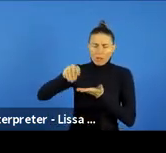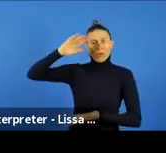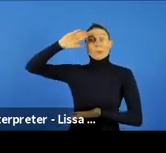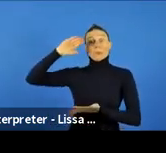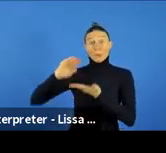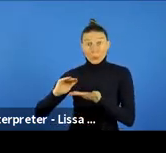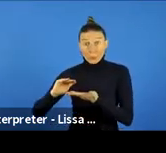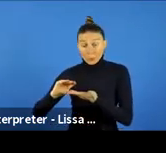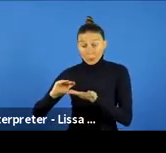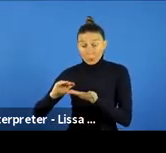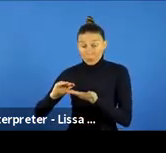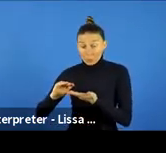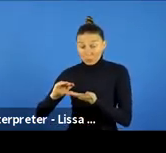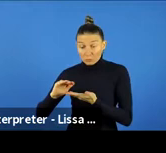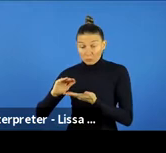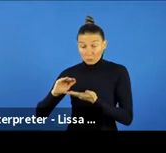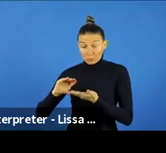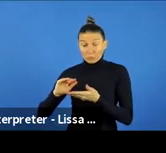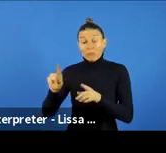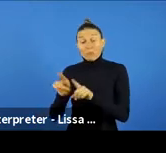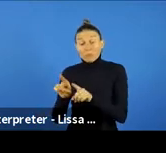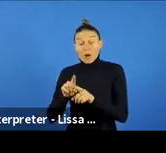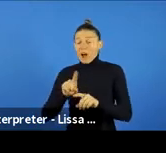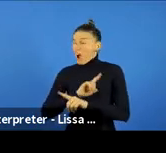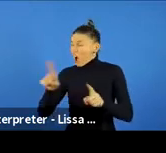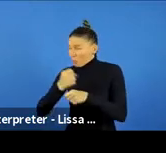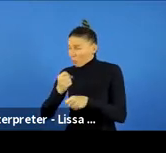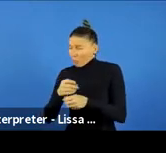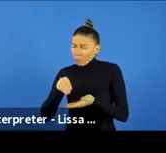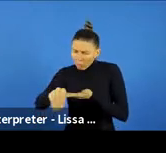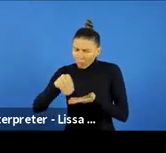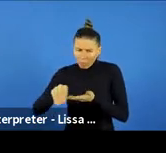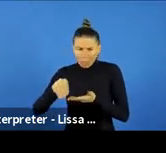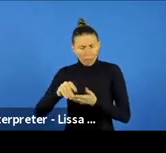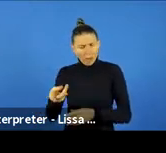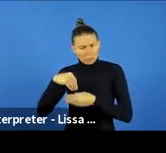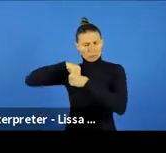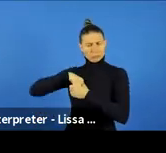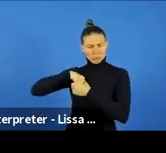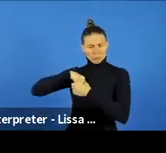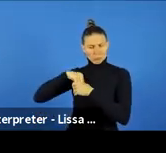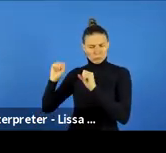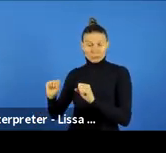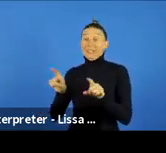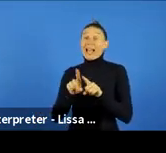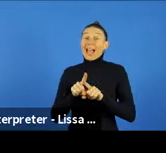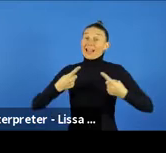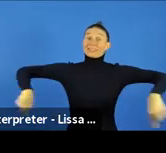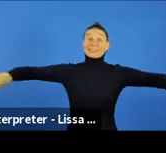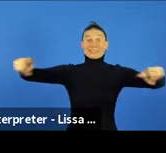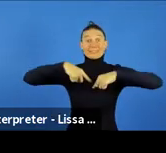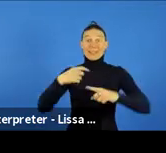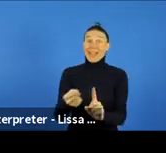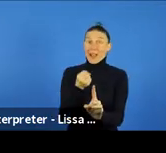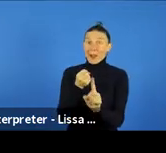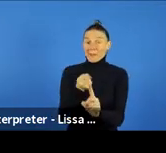on the payments and unemployment rates. And of course, a direct impact to us as a leaders